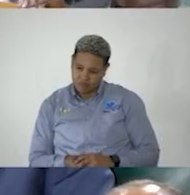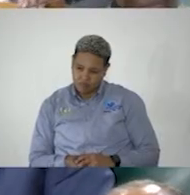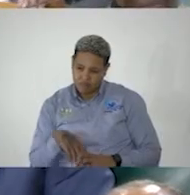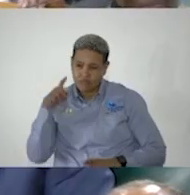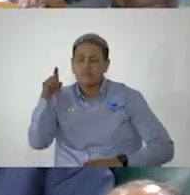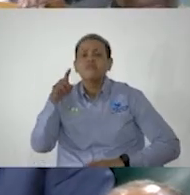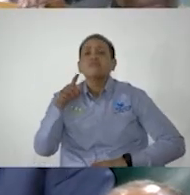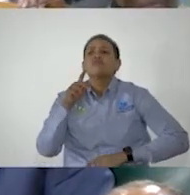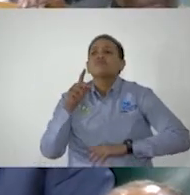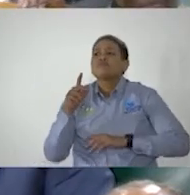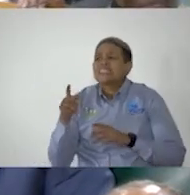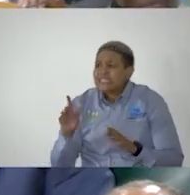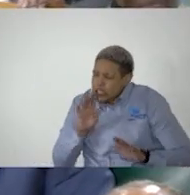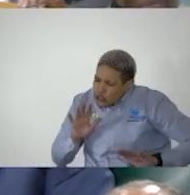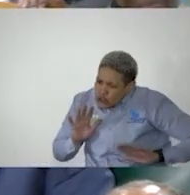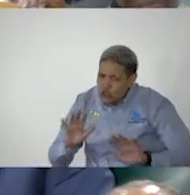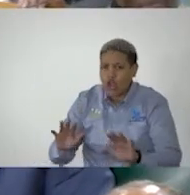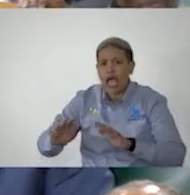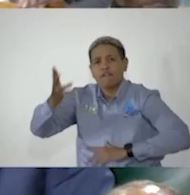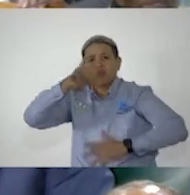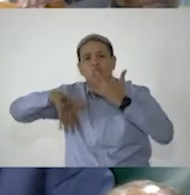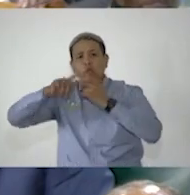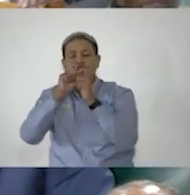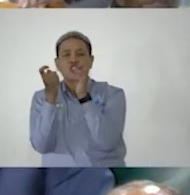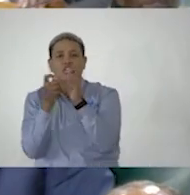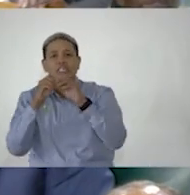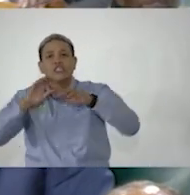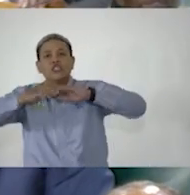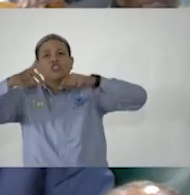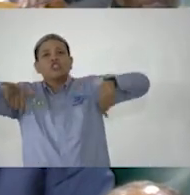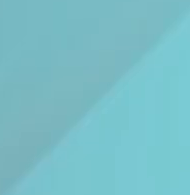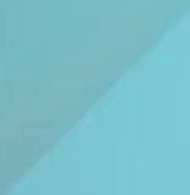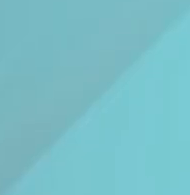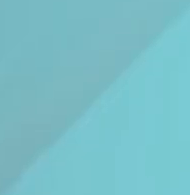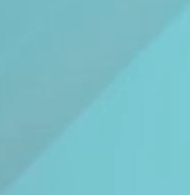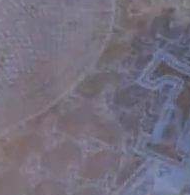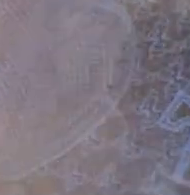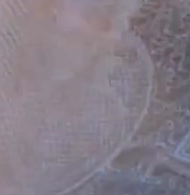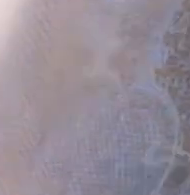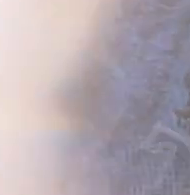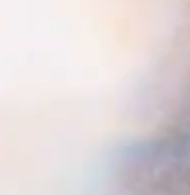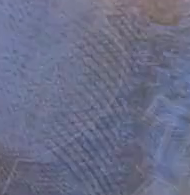policy to drive social change in our country, Madam Speaker.